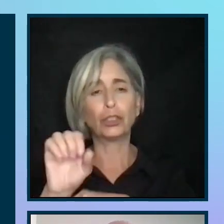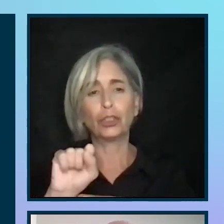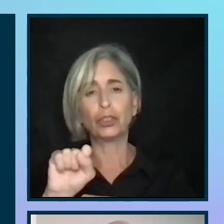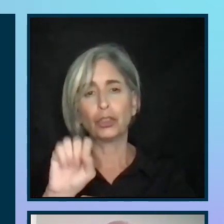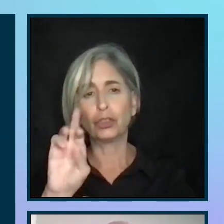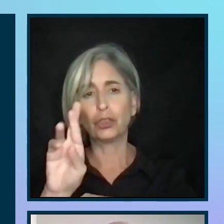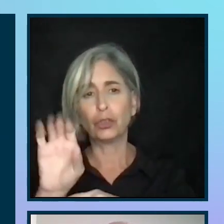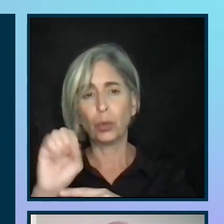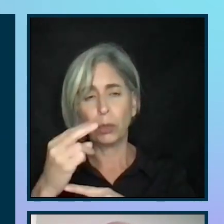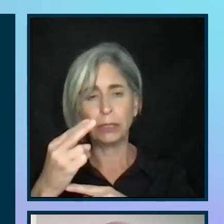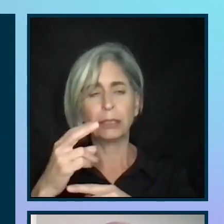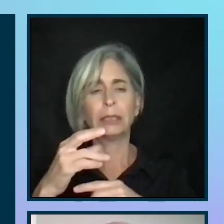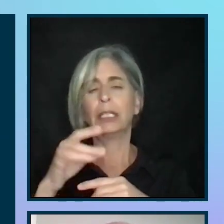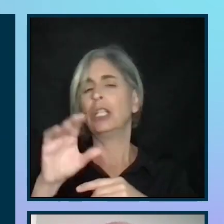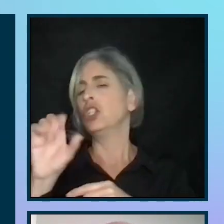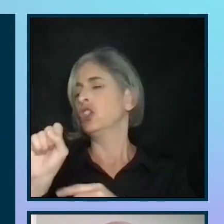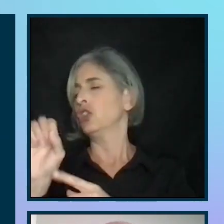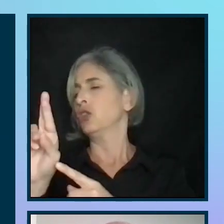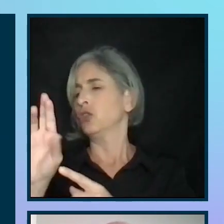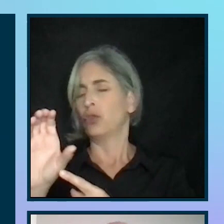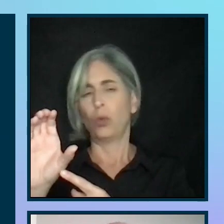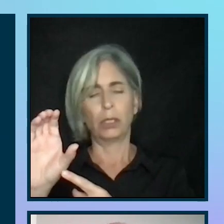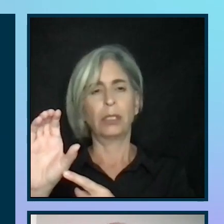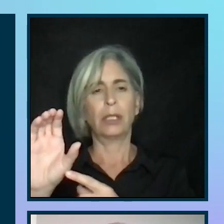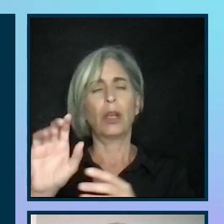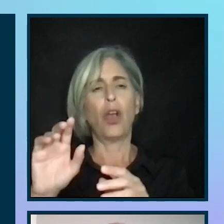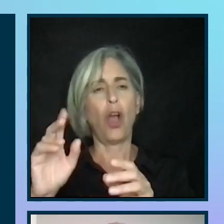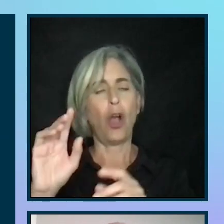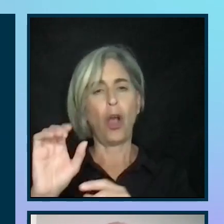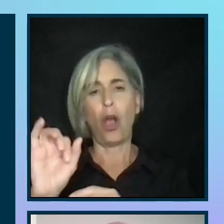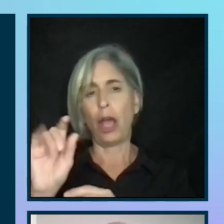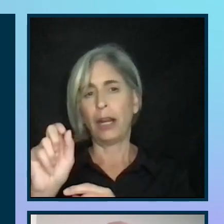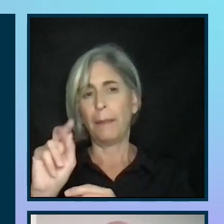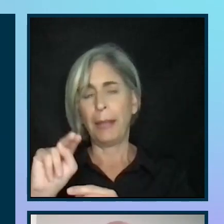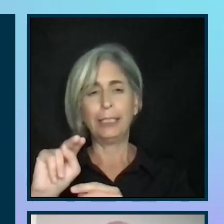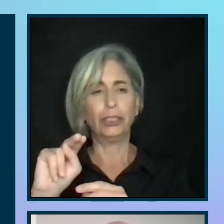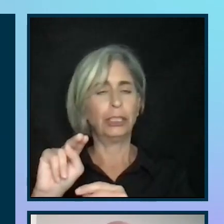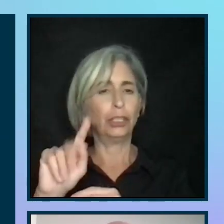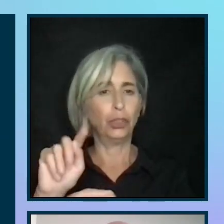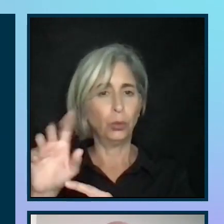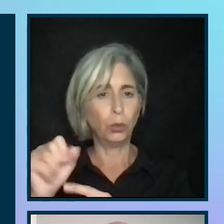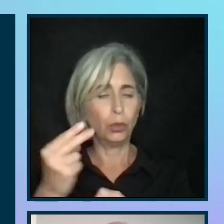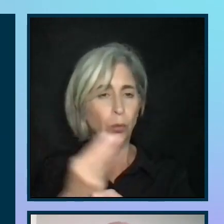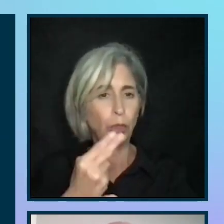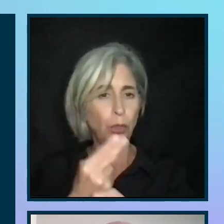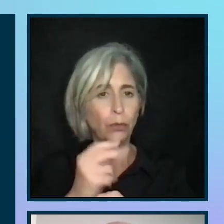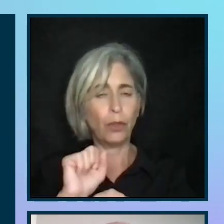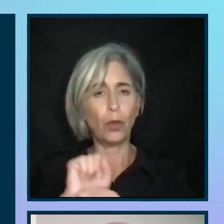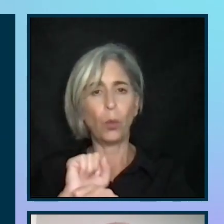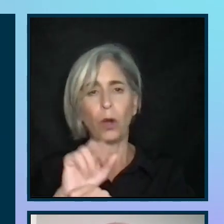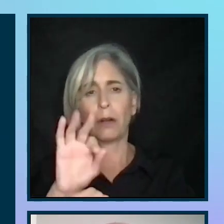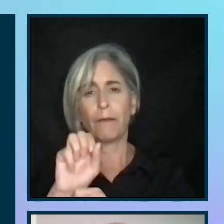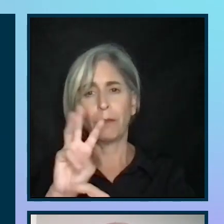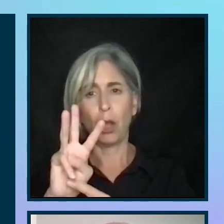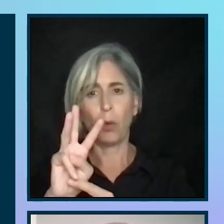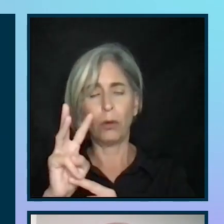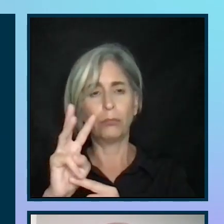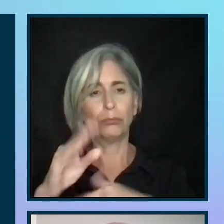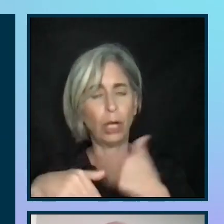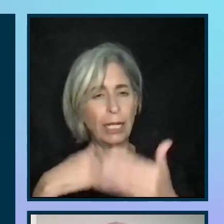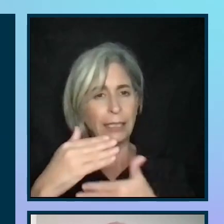we perform. We do have automation tools that we integrate into the workflow process, but it's not as